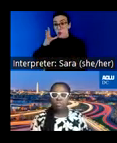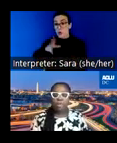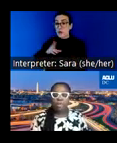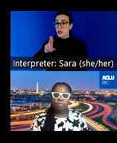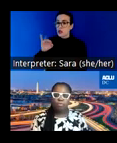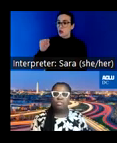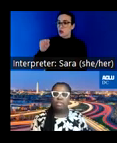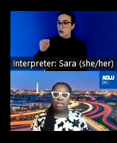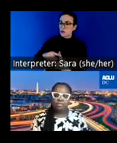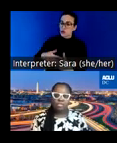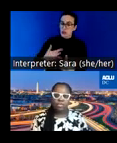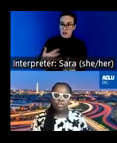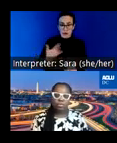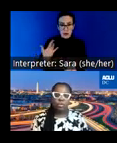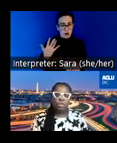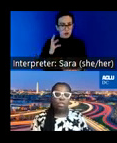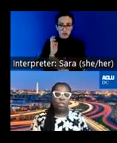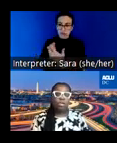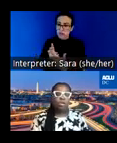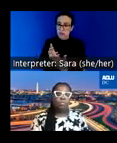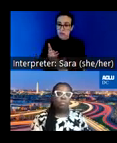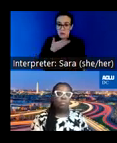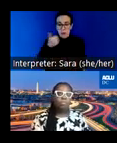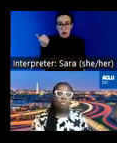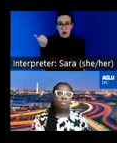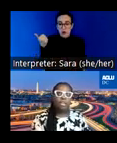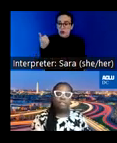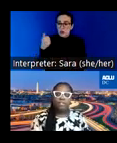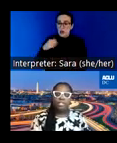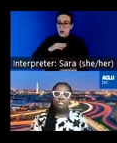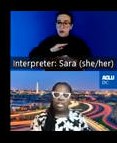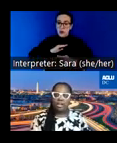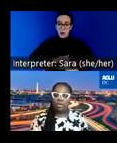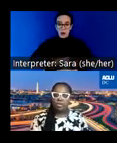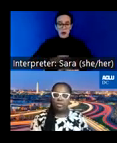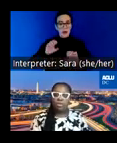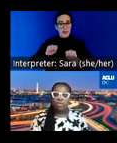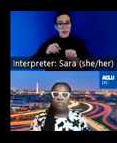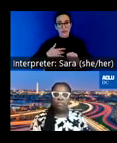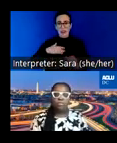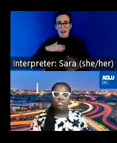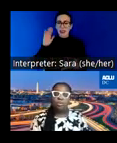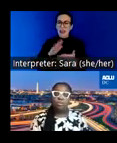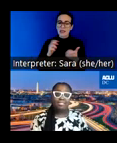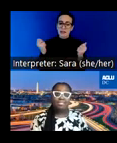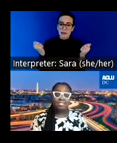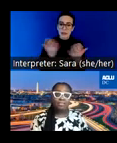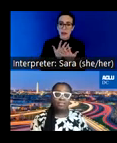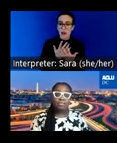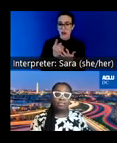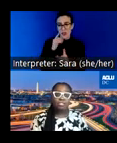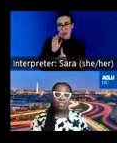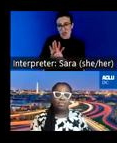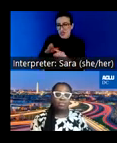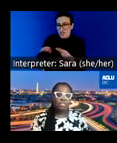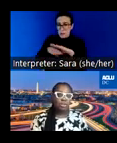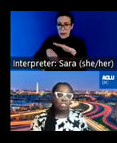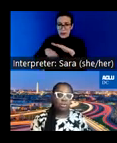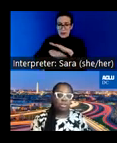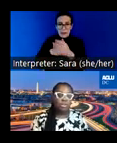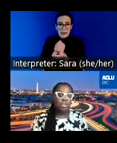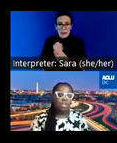much better, was able to not feel as scared for just her basic safety while she